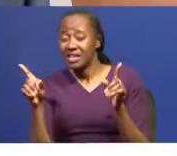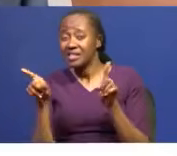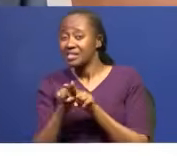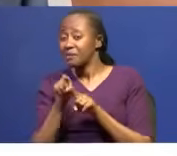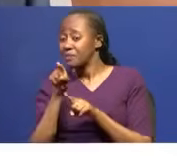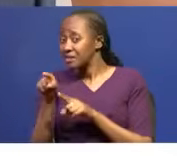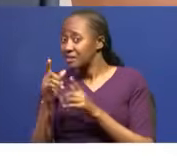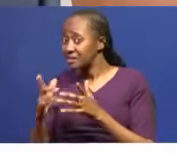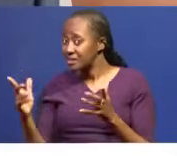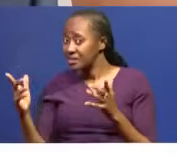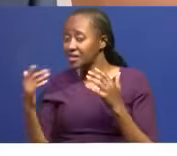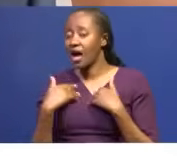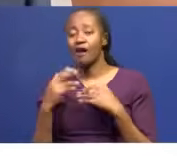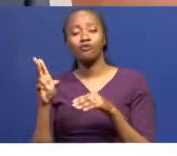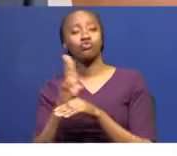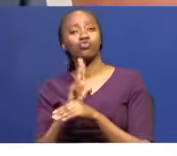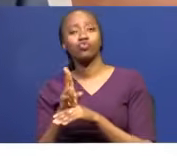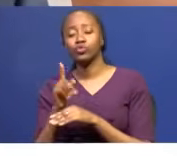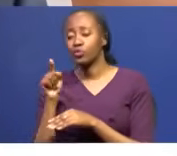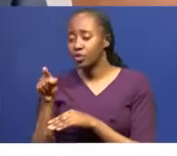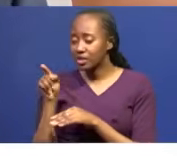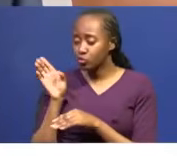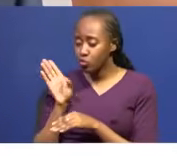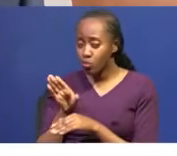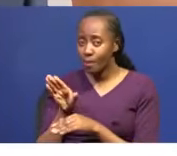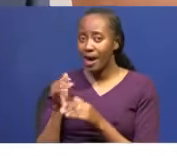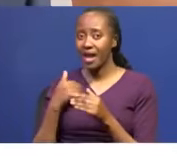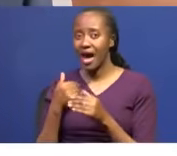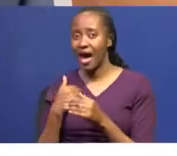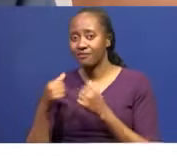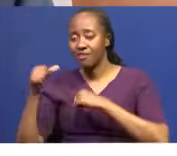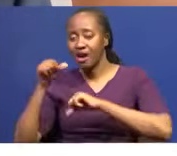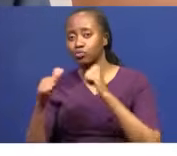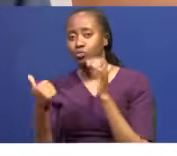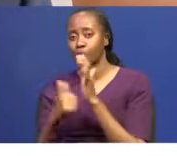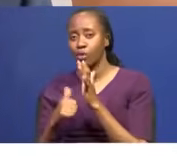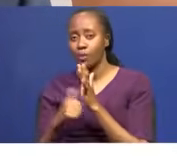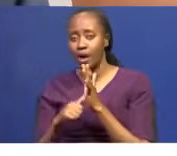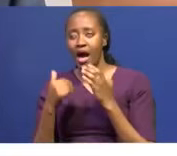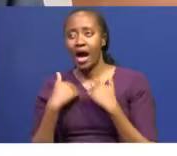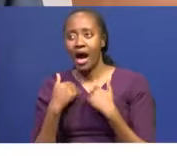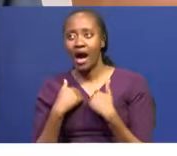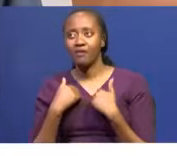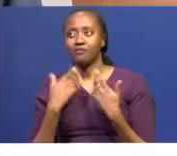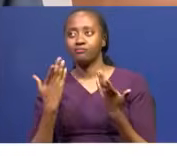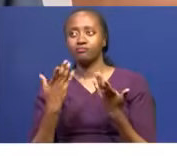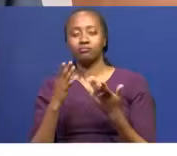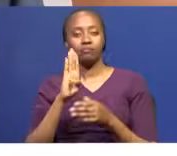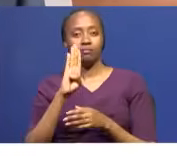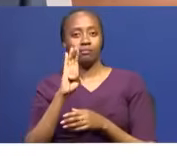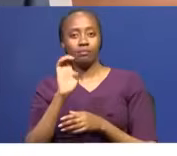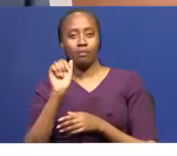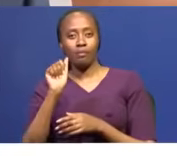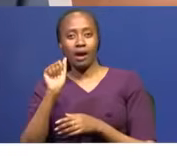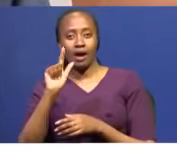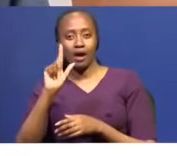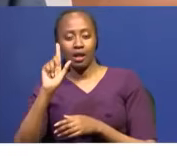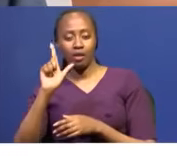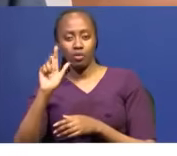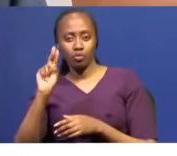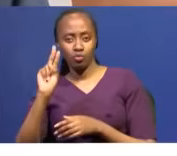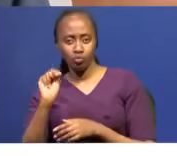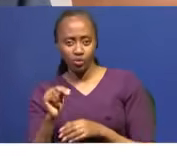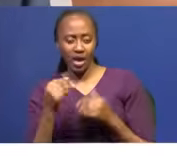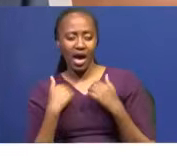we use around these mothers who have complicated. There is what we call balloon tamponade, for example, anti-shock